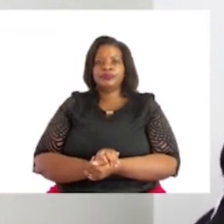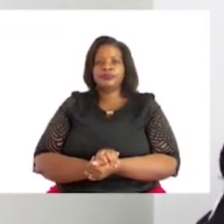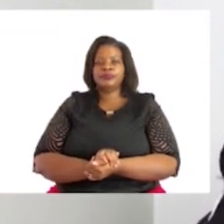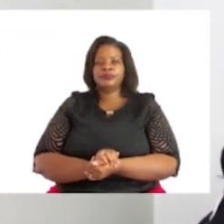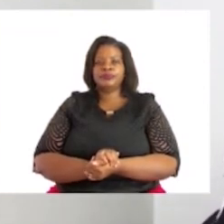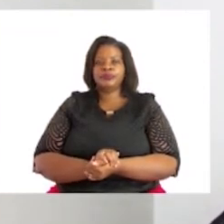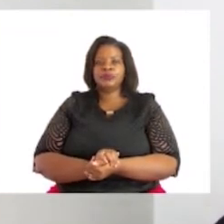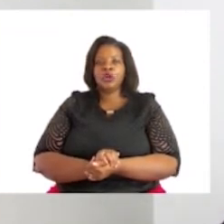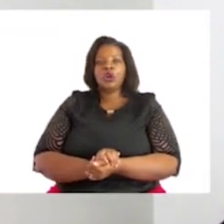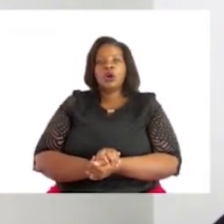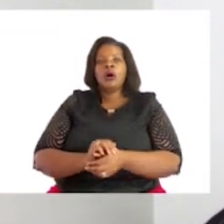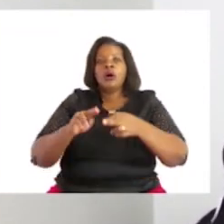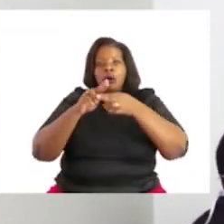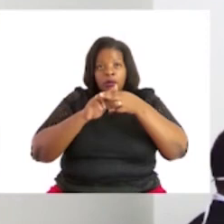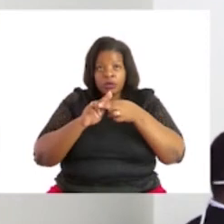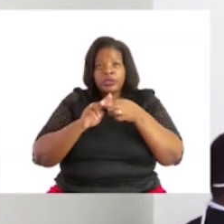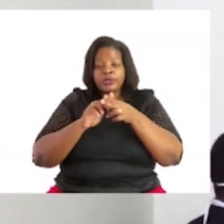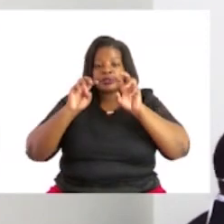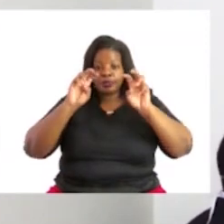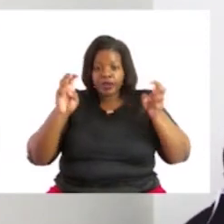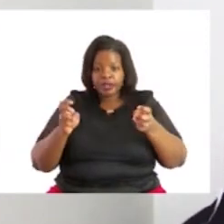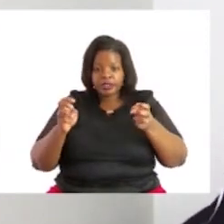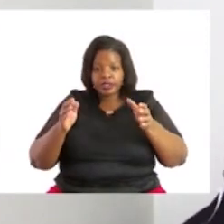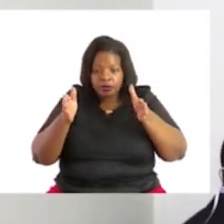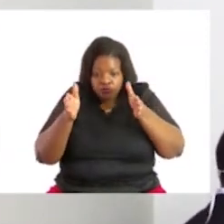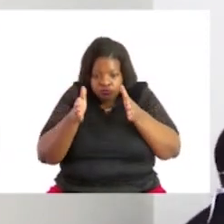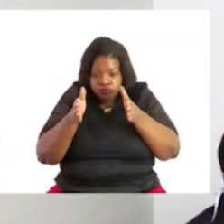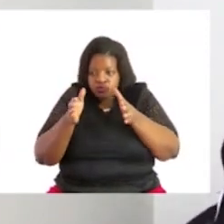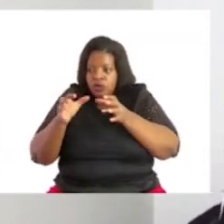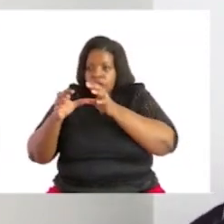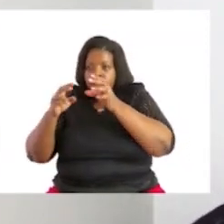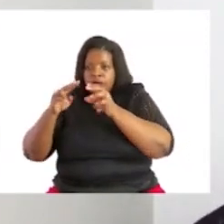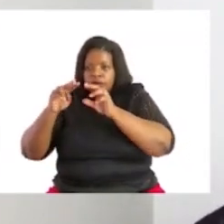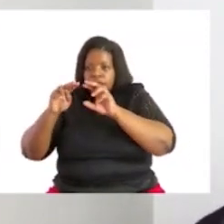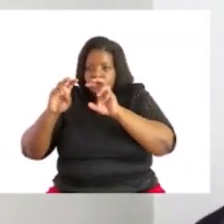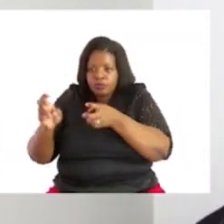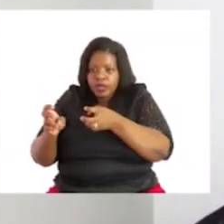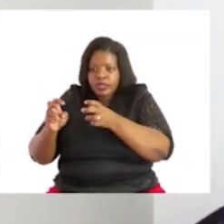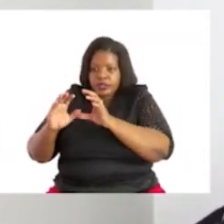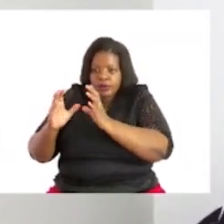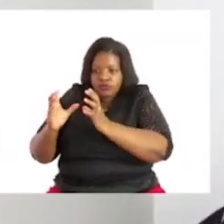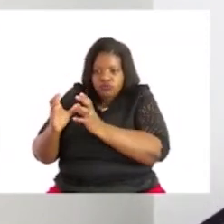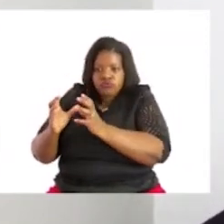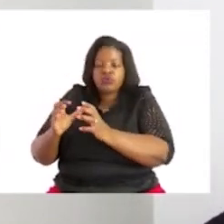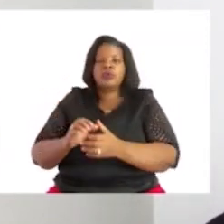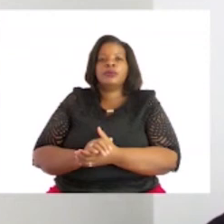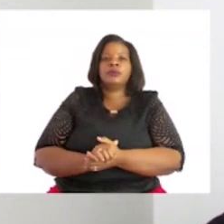we use bracket to separate the operations. So we have 3